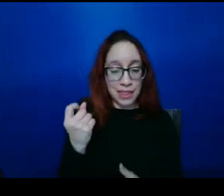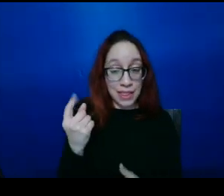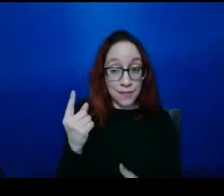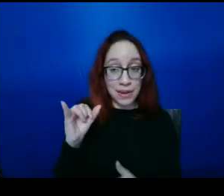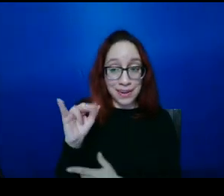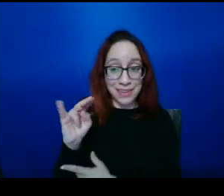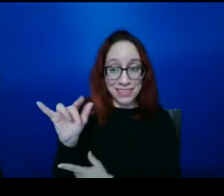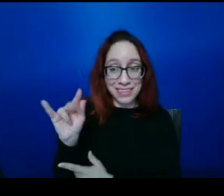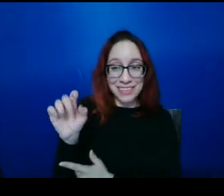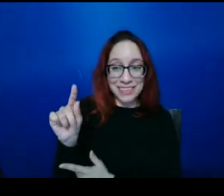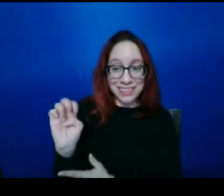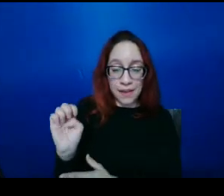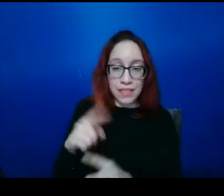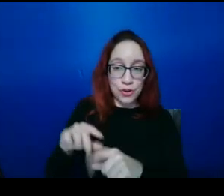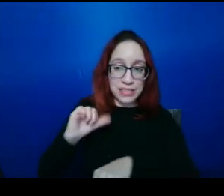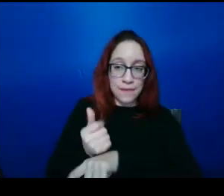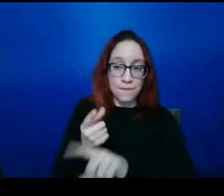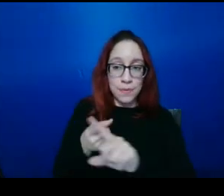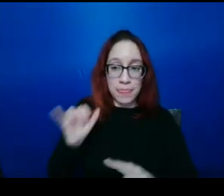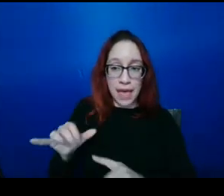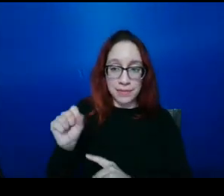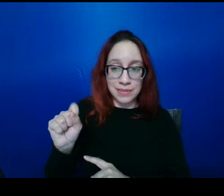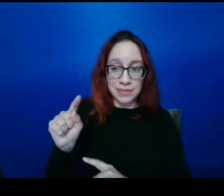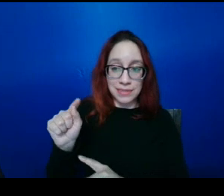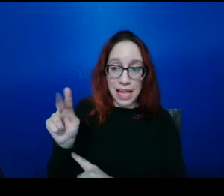that are set by this statute.